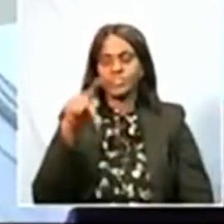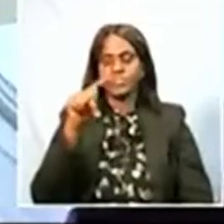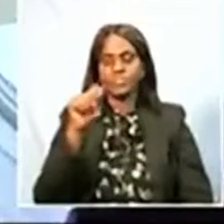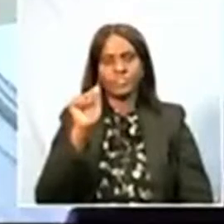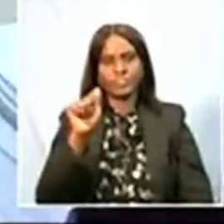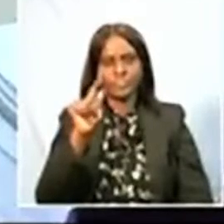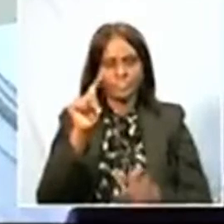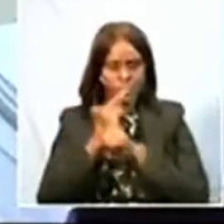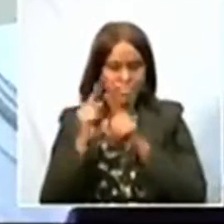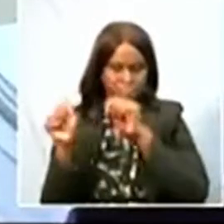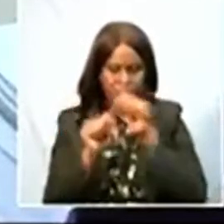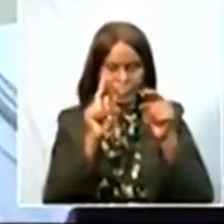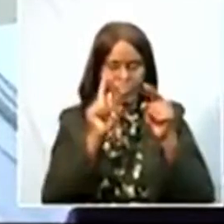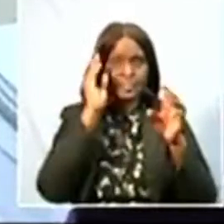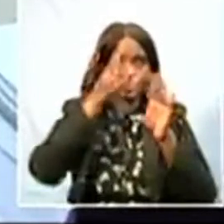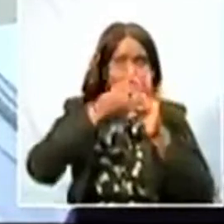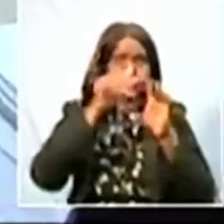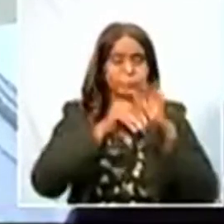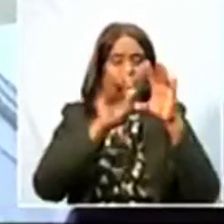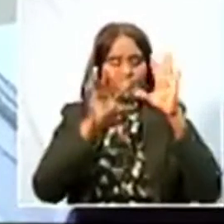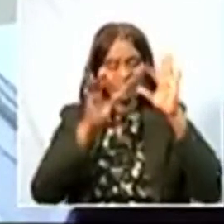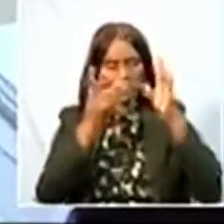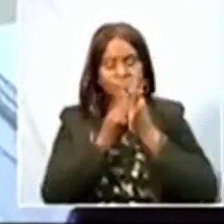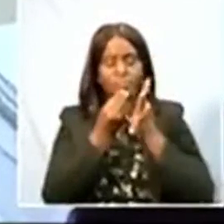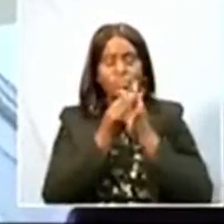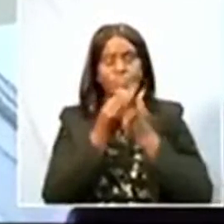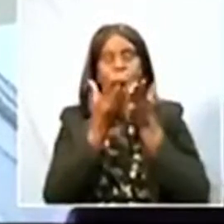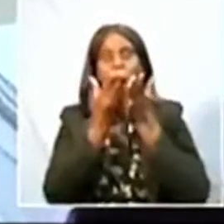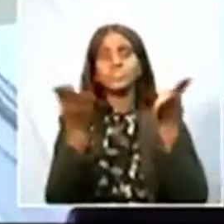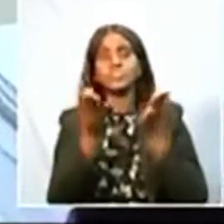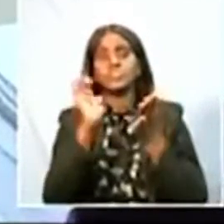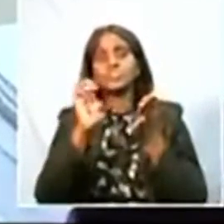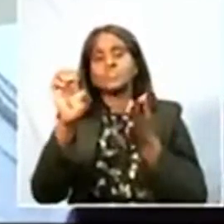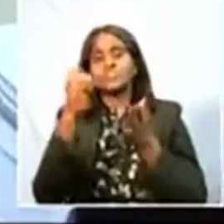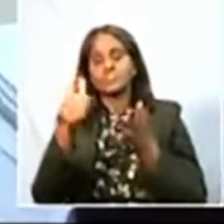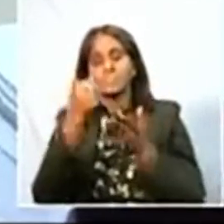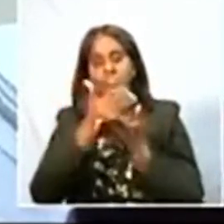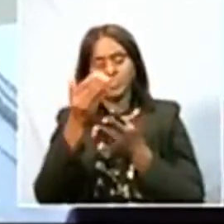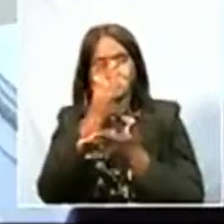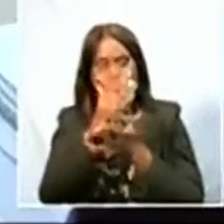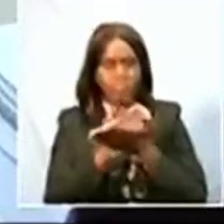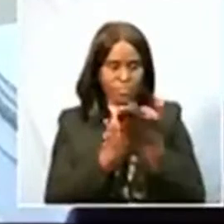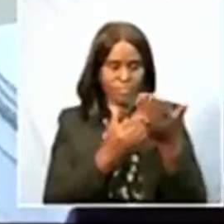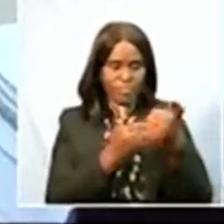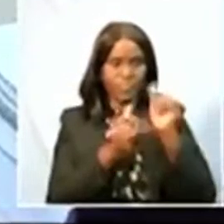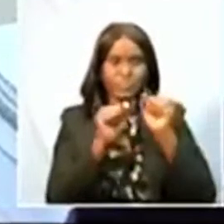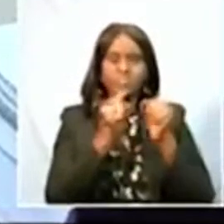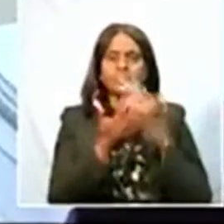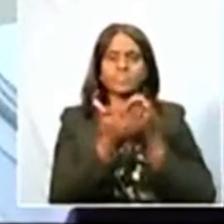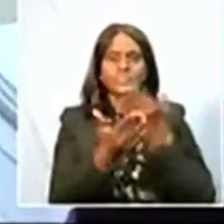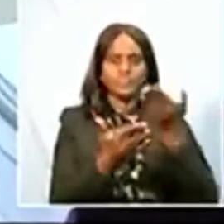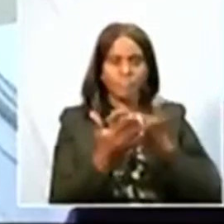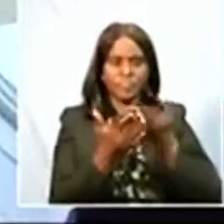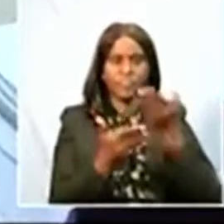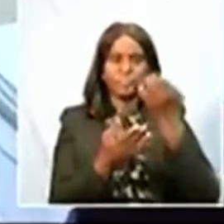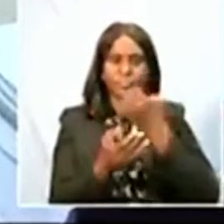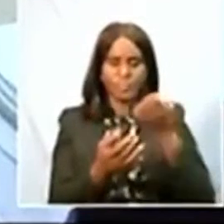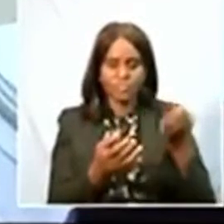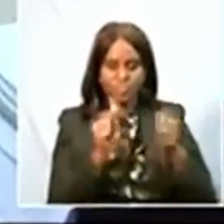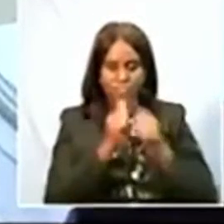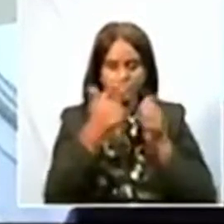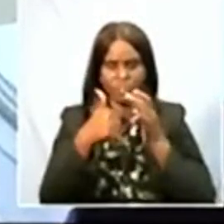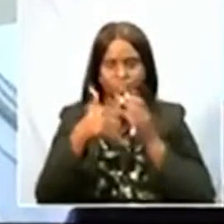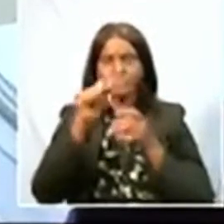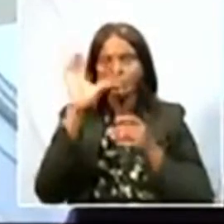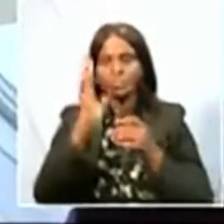transfer direct into their accounts, wherever, whatever they buy. And some of them could have bought equipments which they